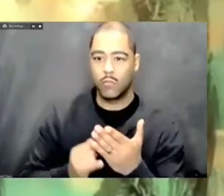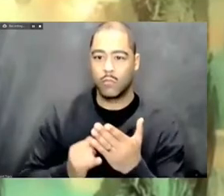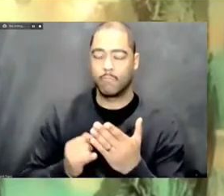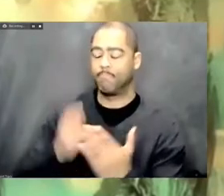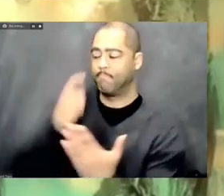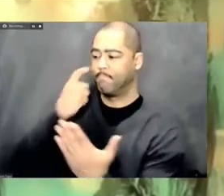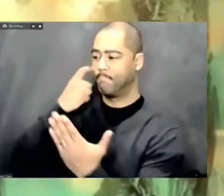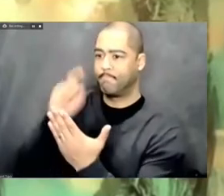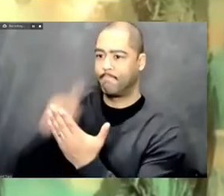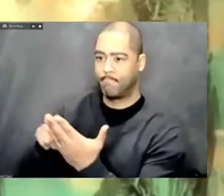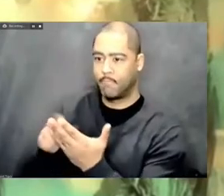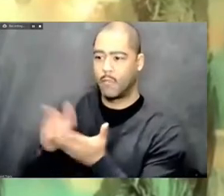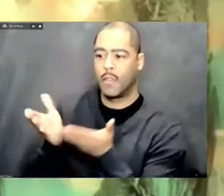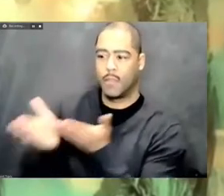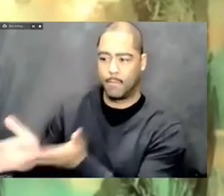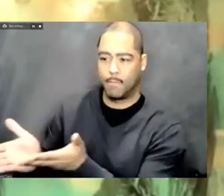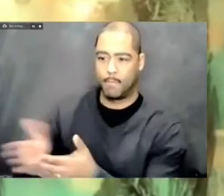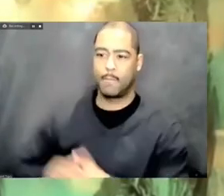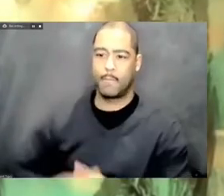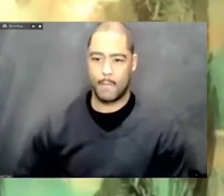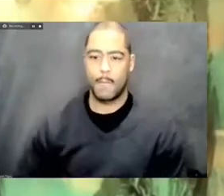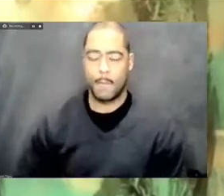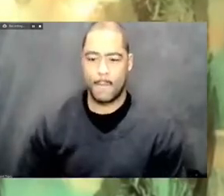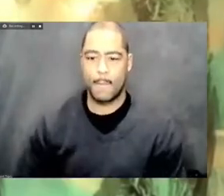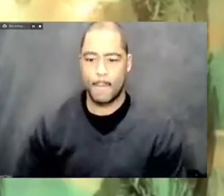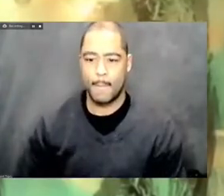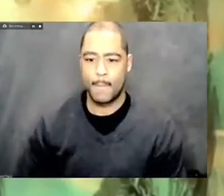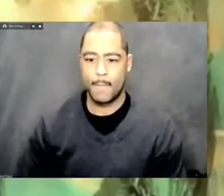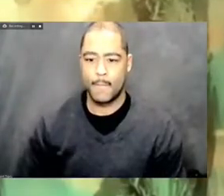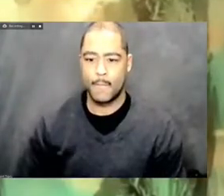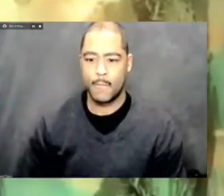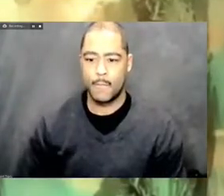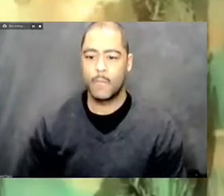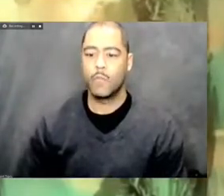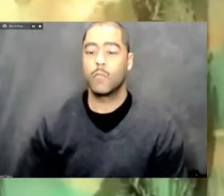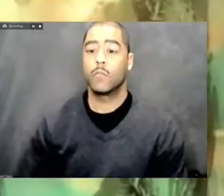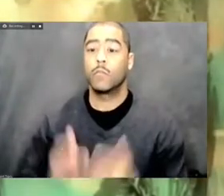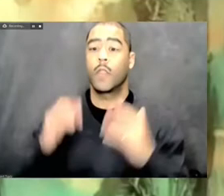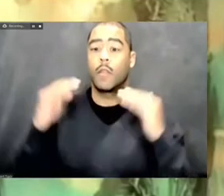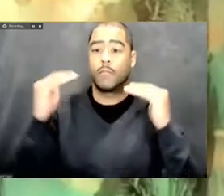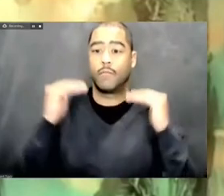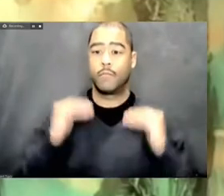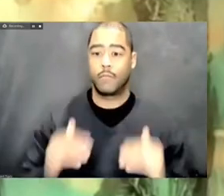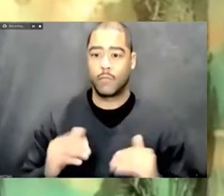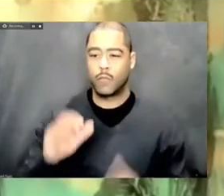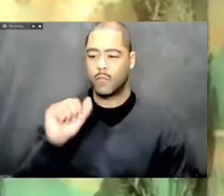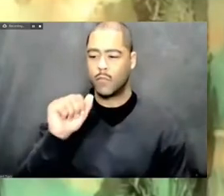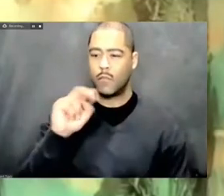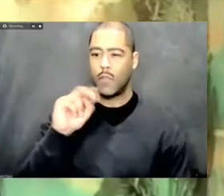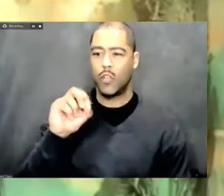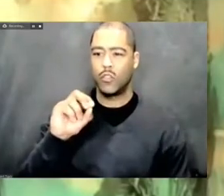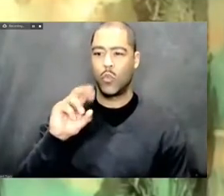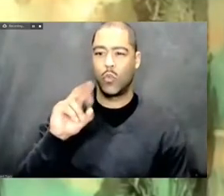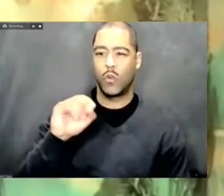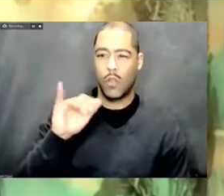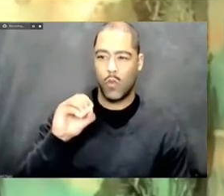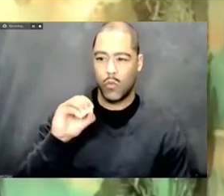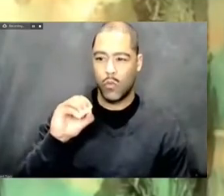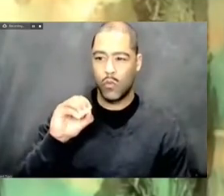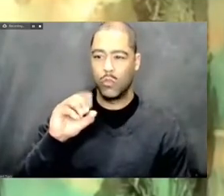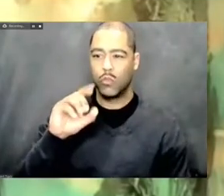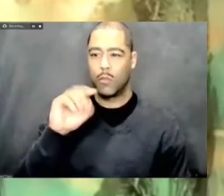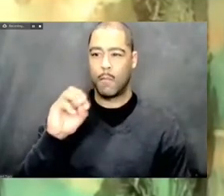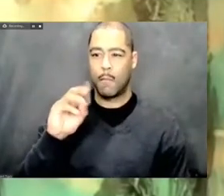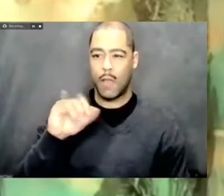Now, let's take a moment to watch this incredible video that Antonio Tony Tamayo, our Poetry Out Loud digital content